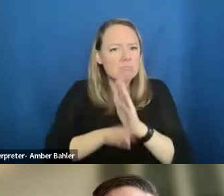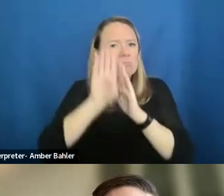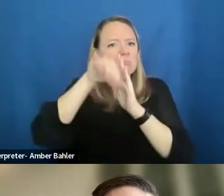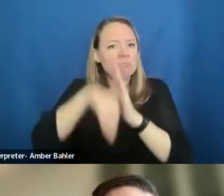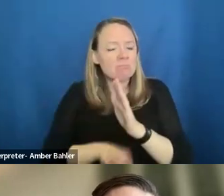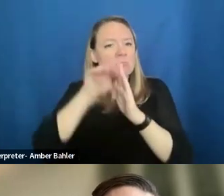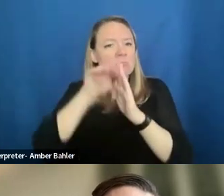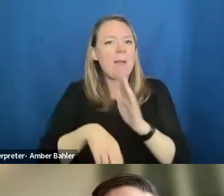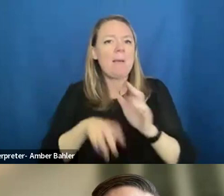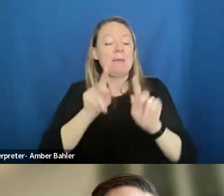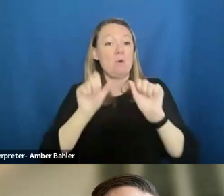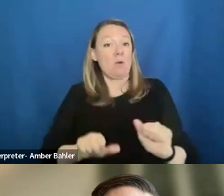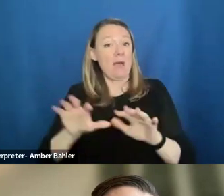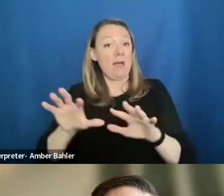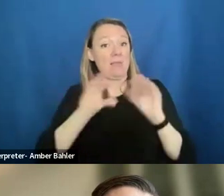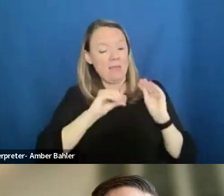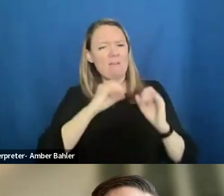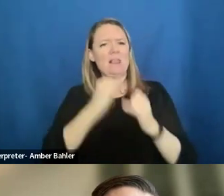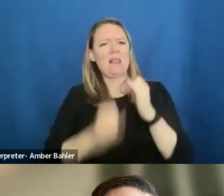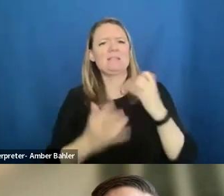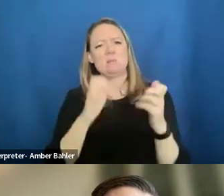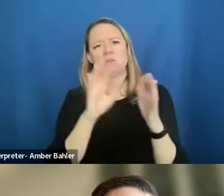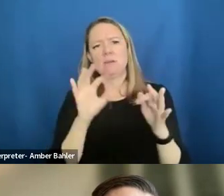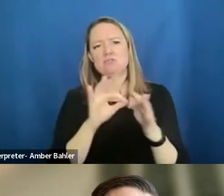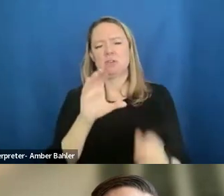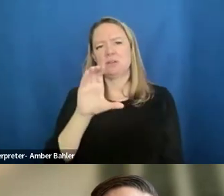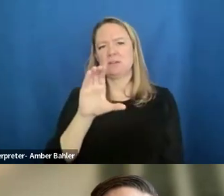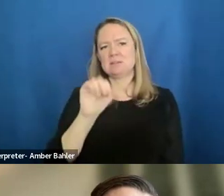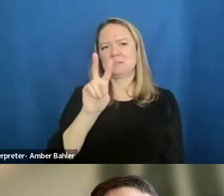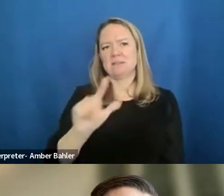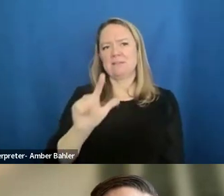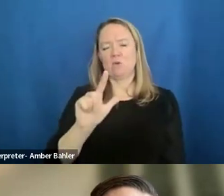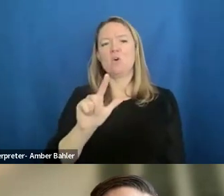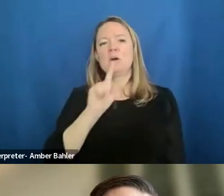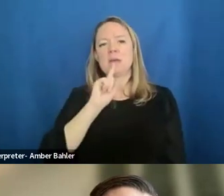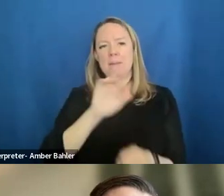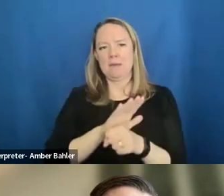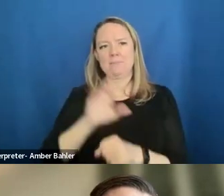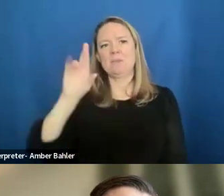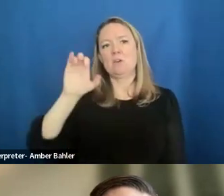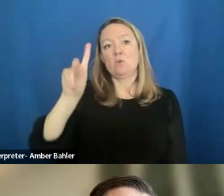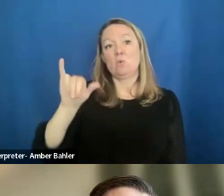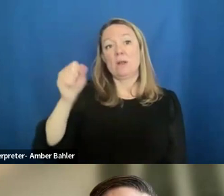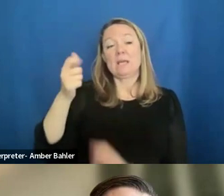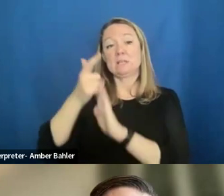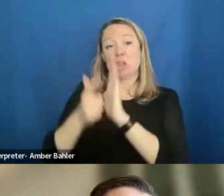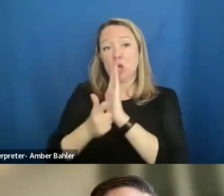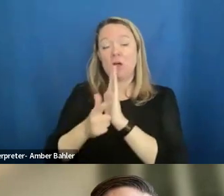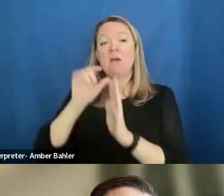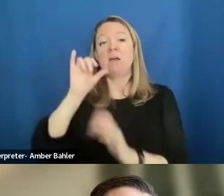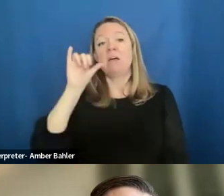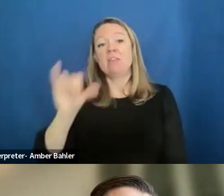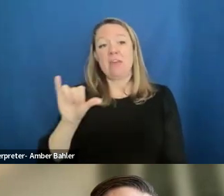The last thing I'll mention is about civil commitment. So we talked about that. So Ricky's Law is the state's civil commitment for substance use disorder